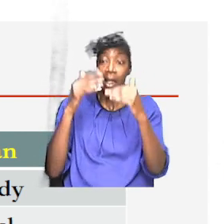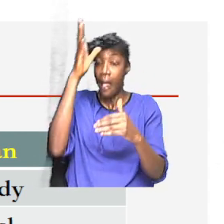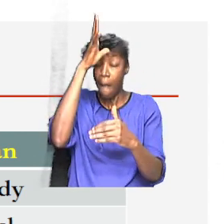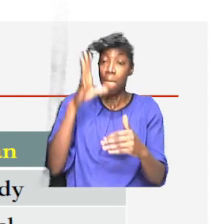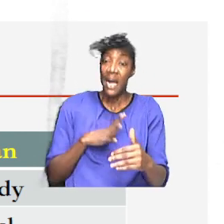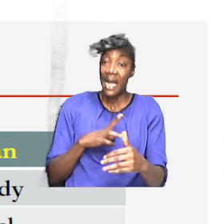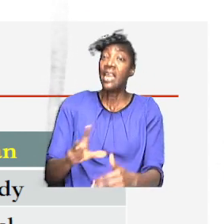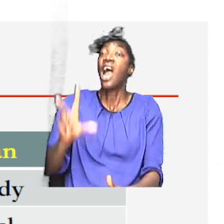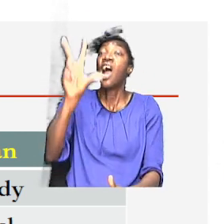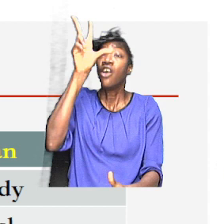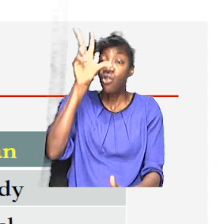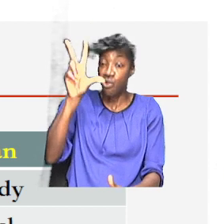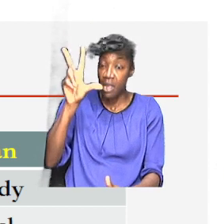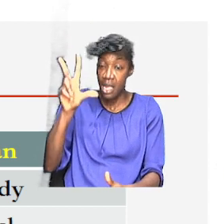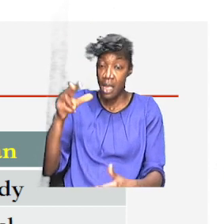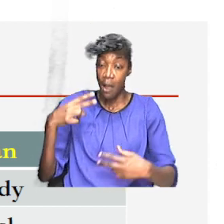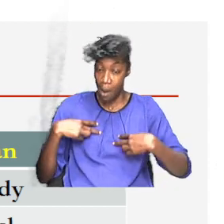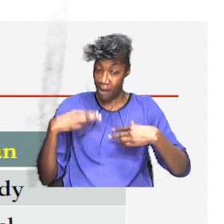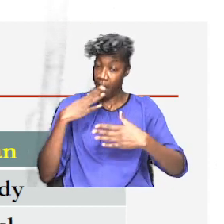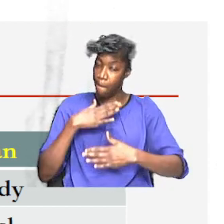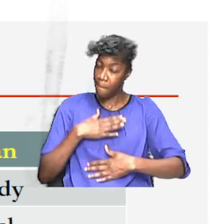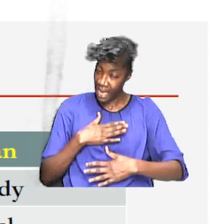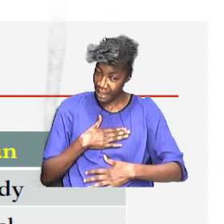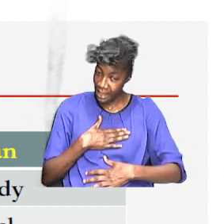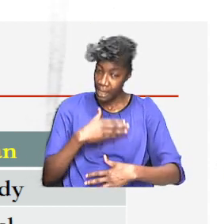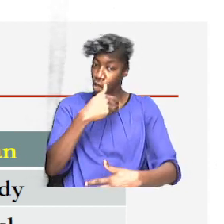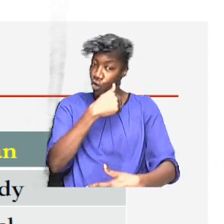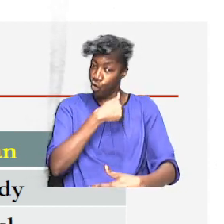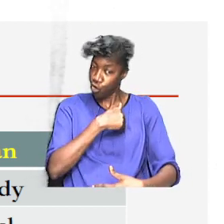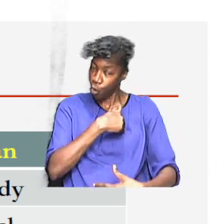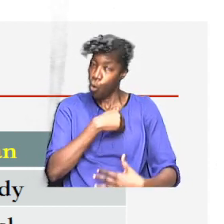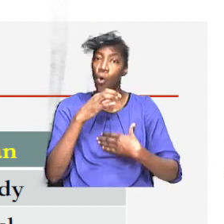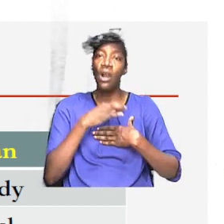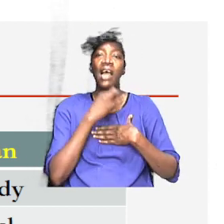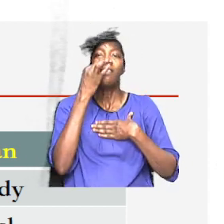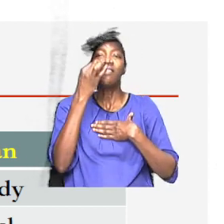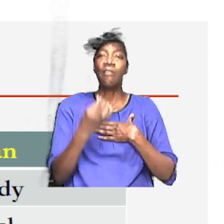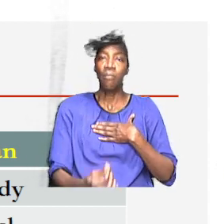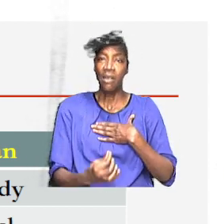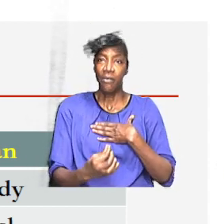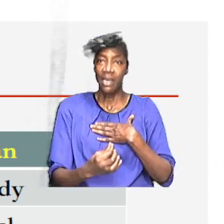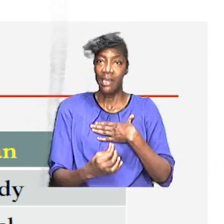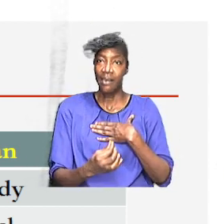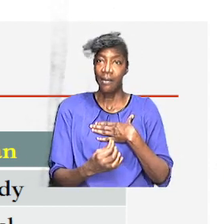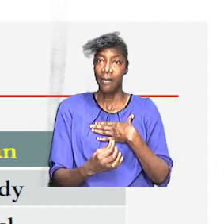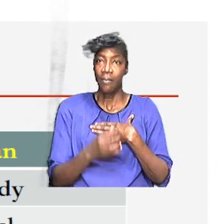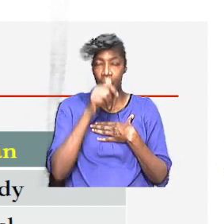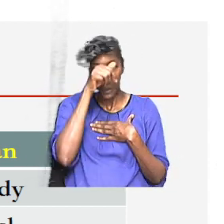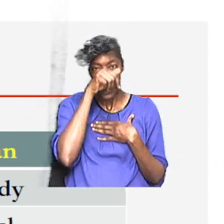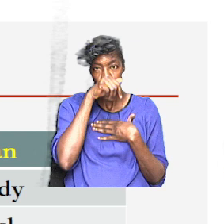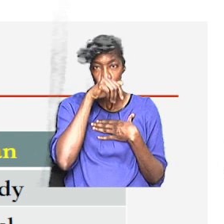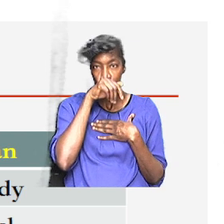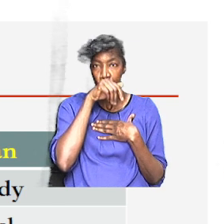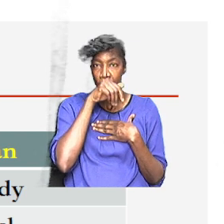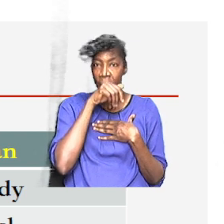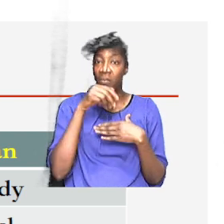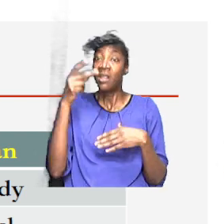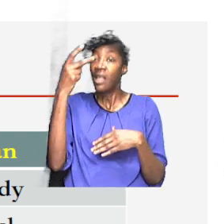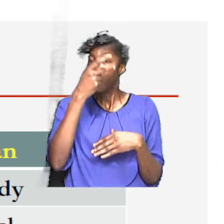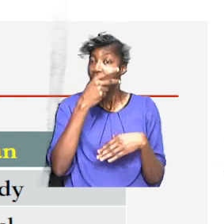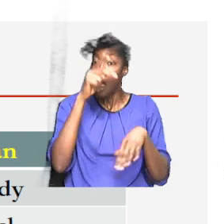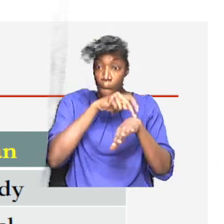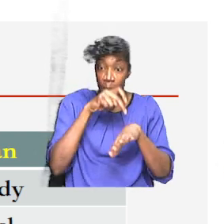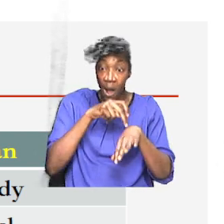being. Amen. We have a body, we have a soul, and we have a spirit. Amen. So Paul